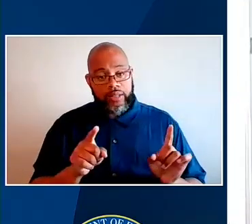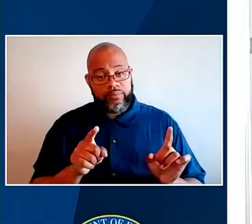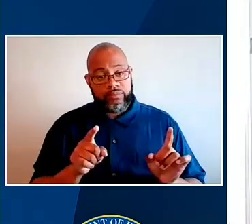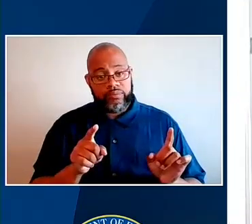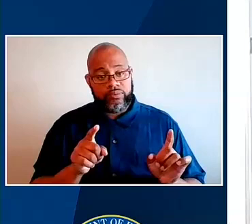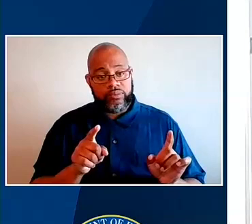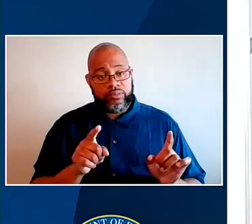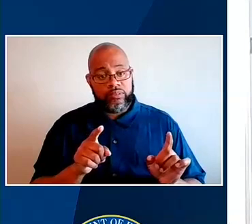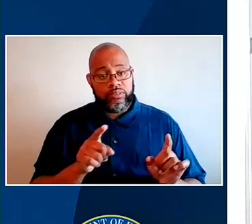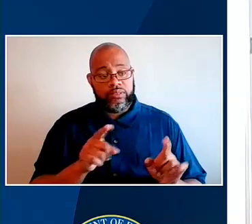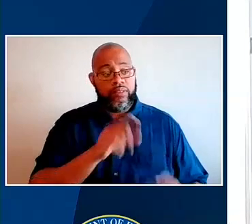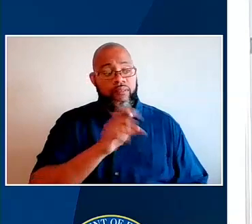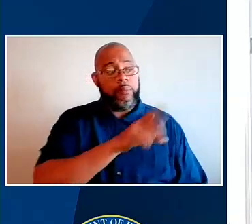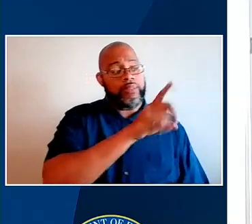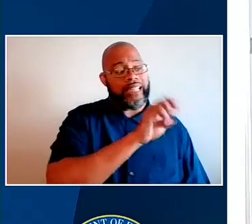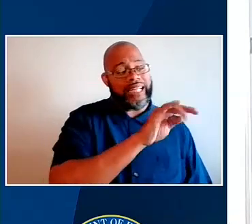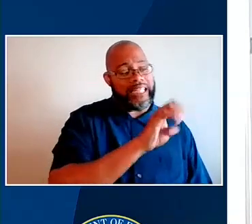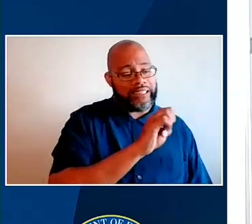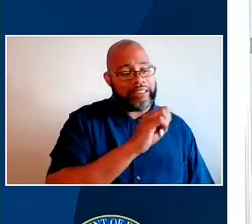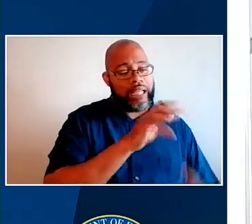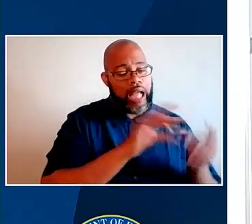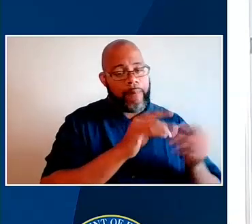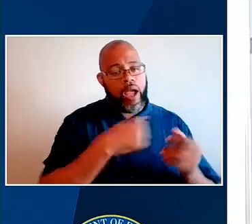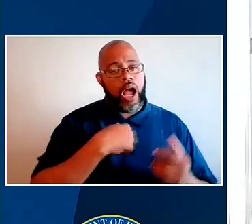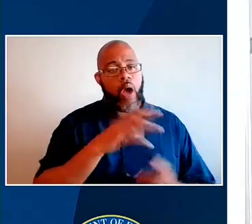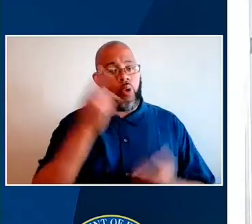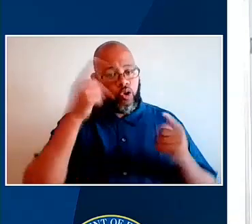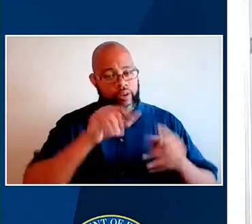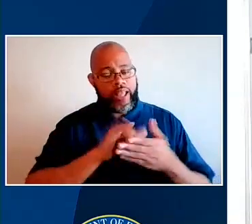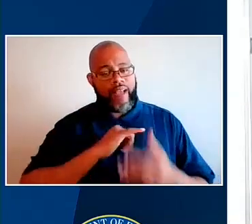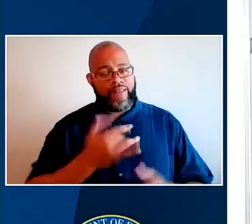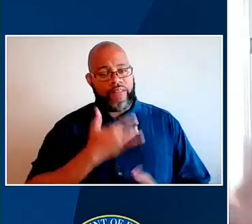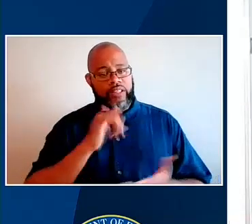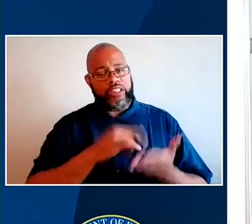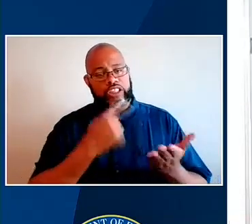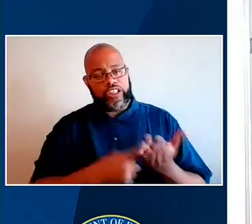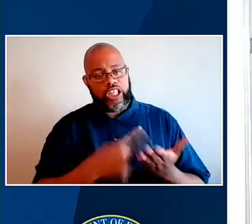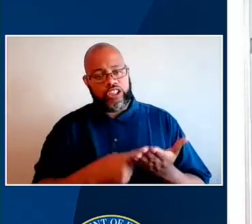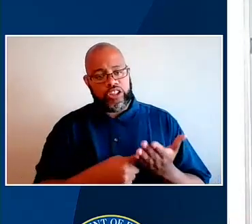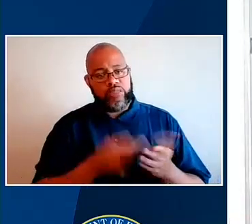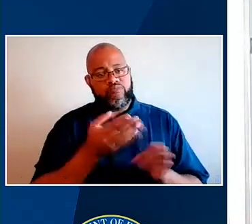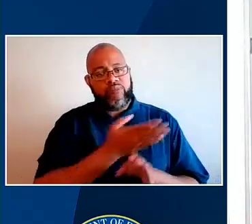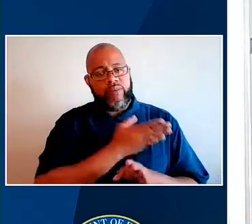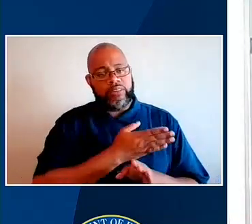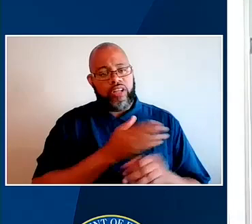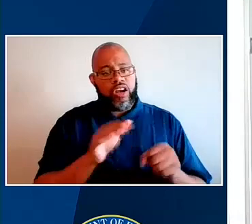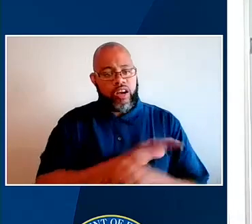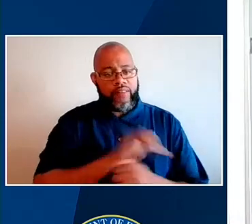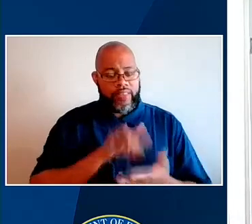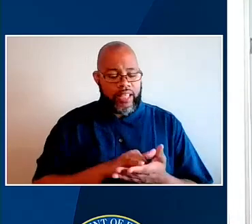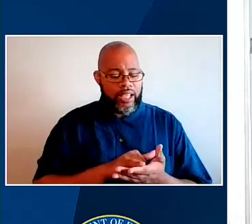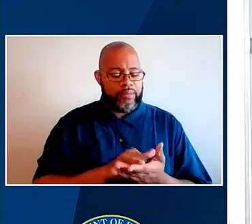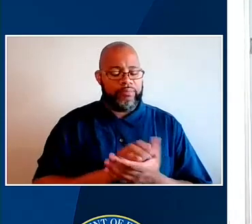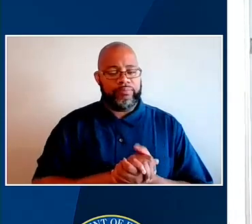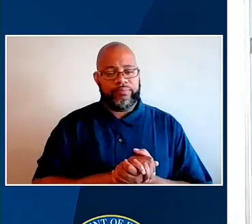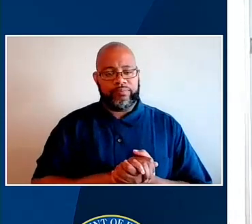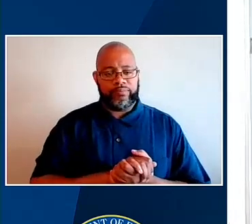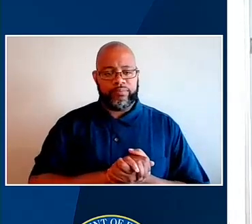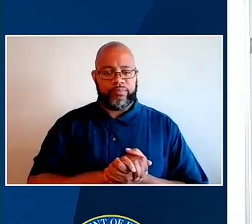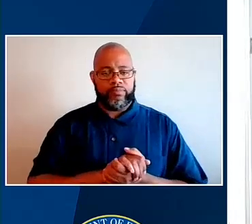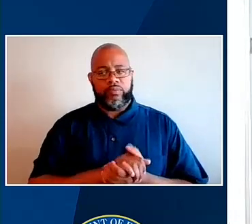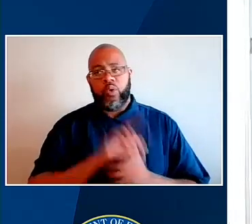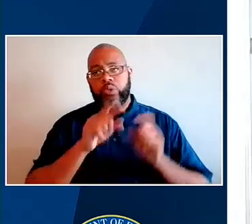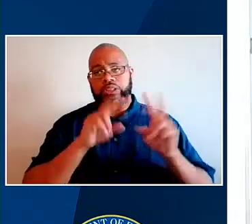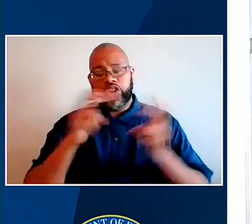Per Denise's comment, you know, I also would agree that I felt that the discussion had previously been covered, the sort of substantive questions and